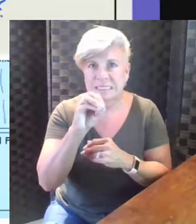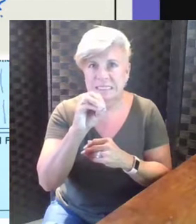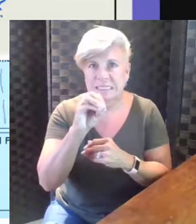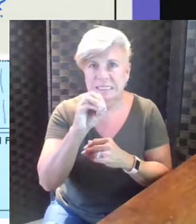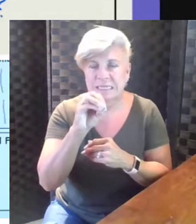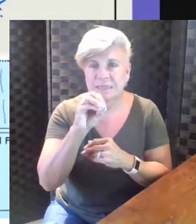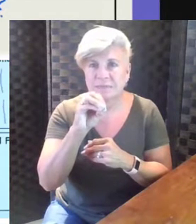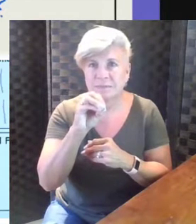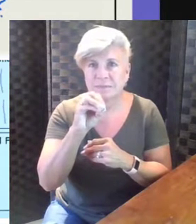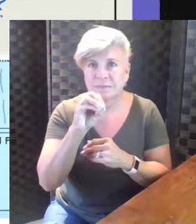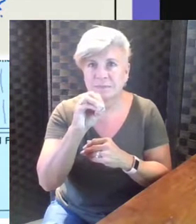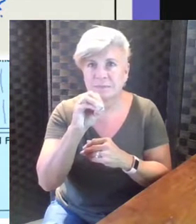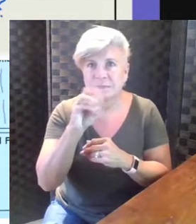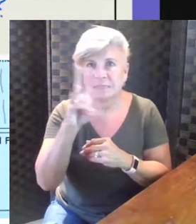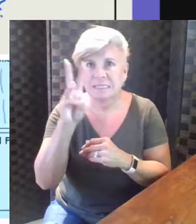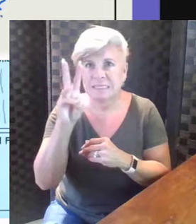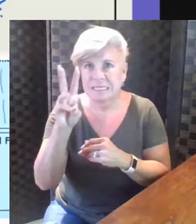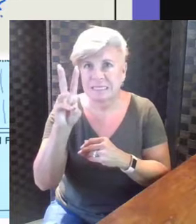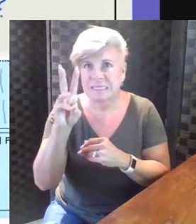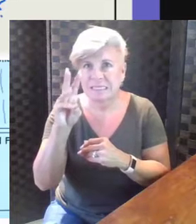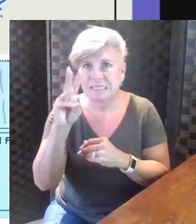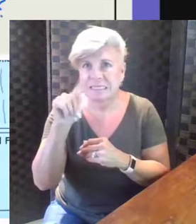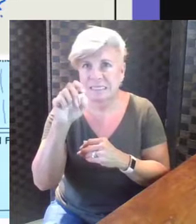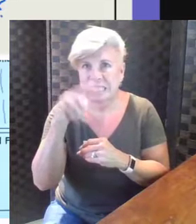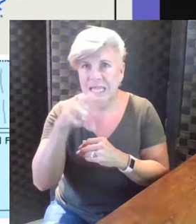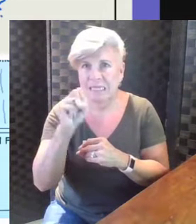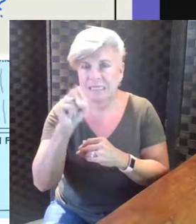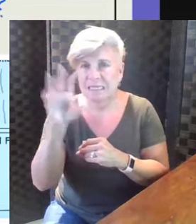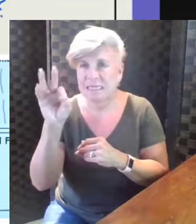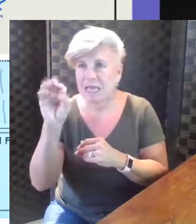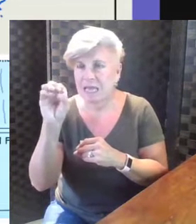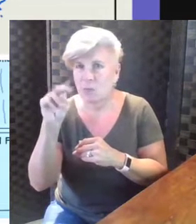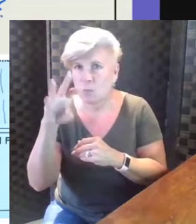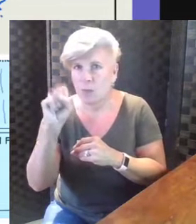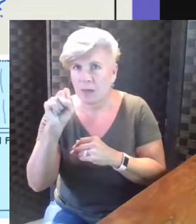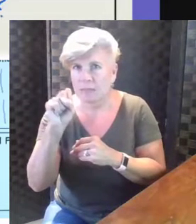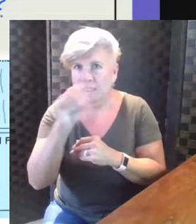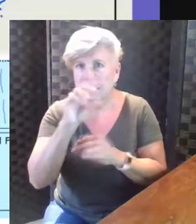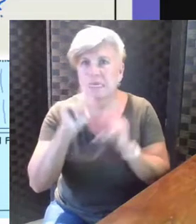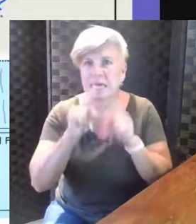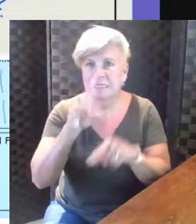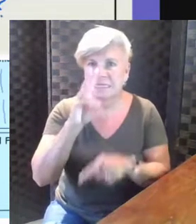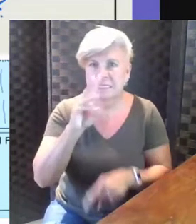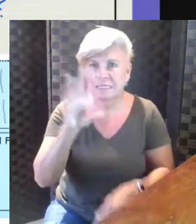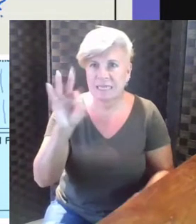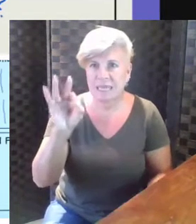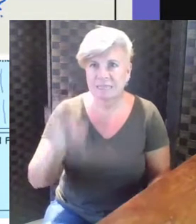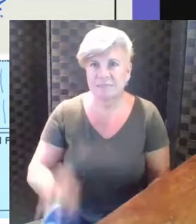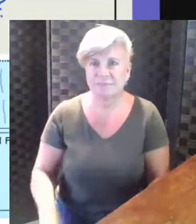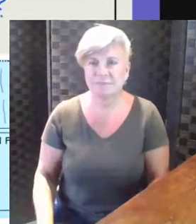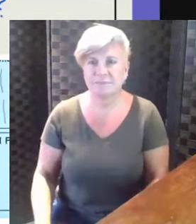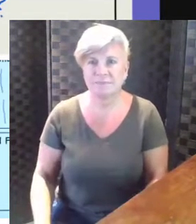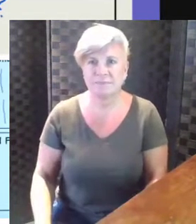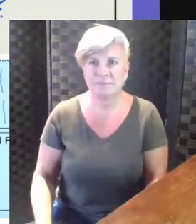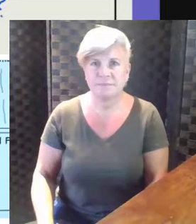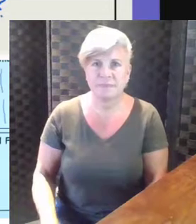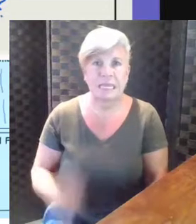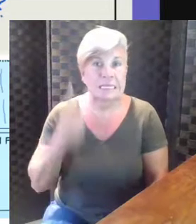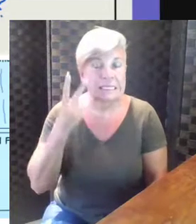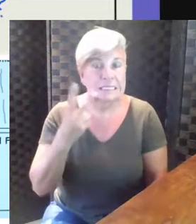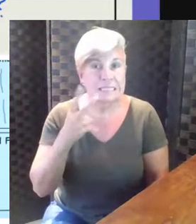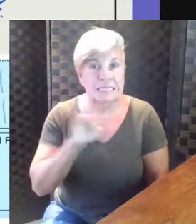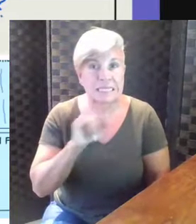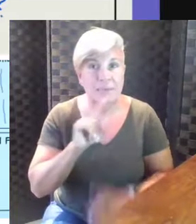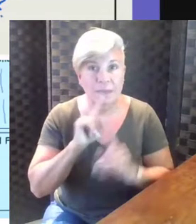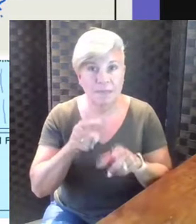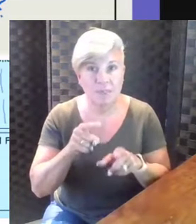50, 60. That's 6 10s, 9 1s, and our answer is 69. Let's see if we